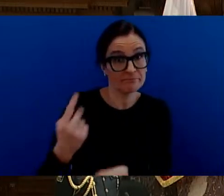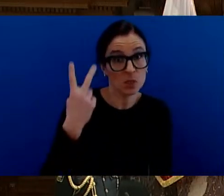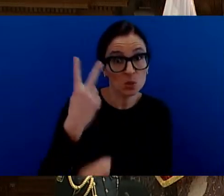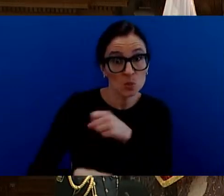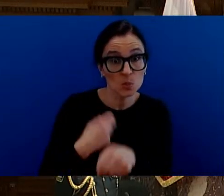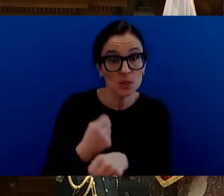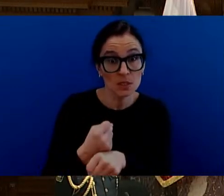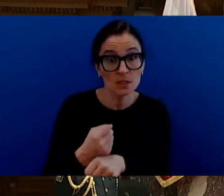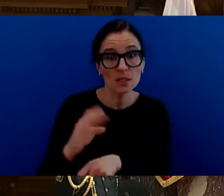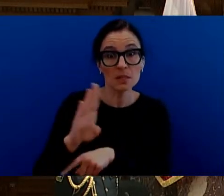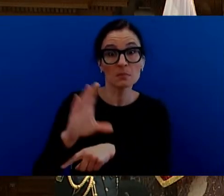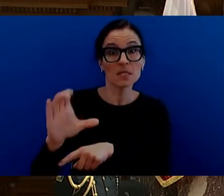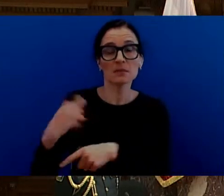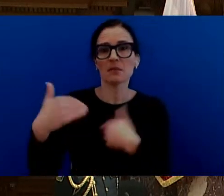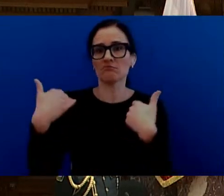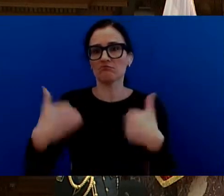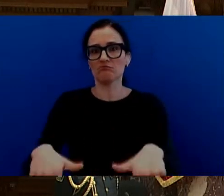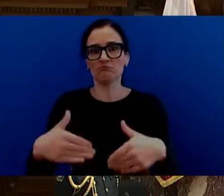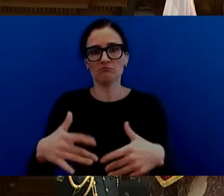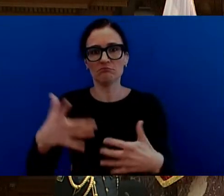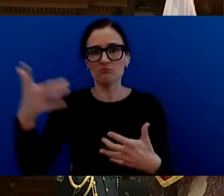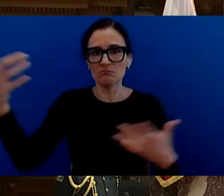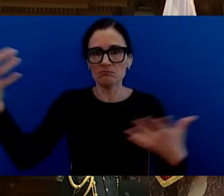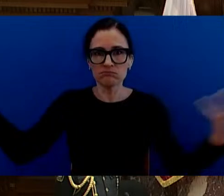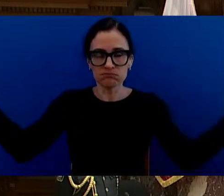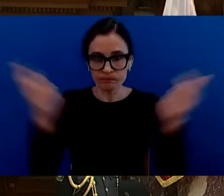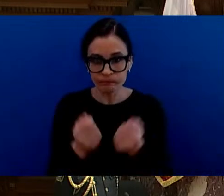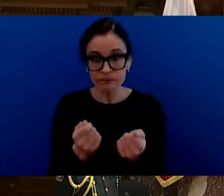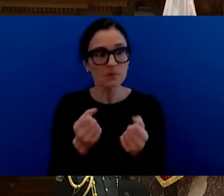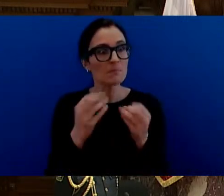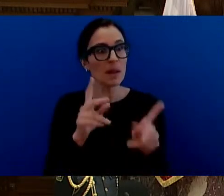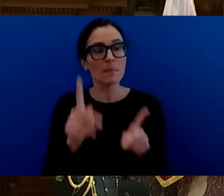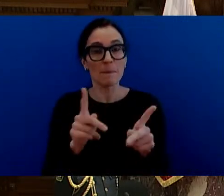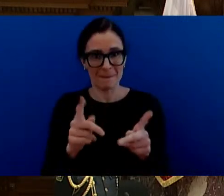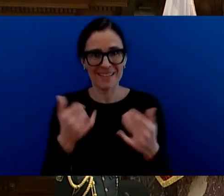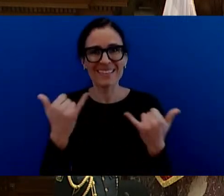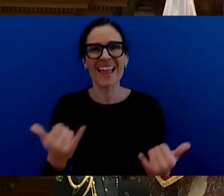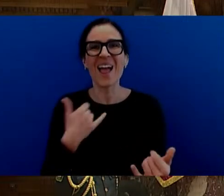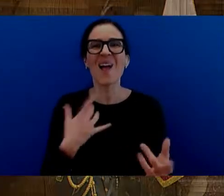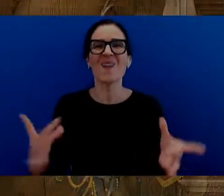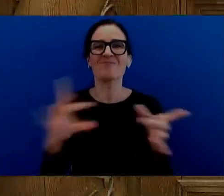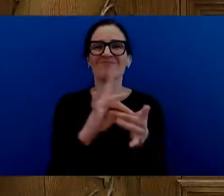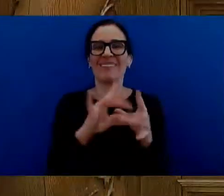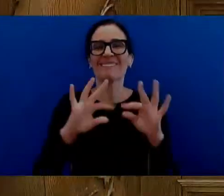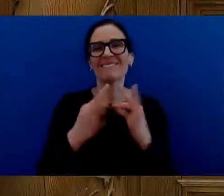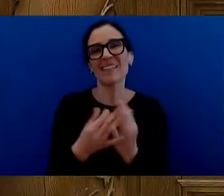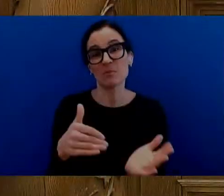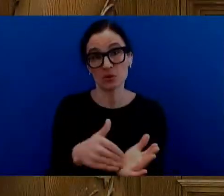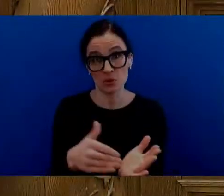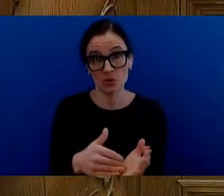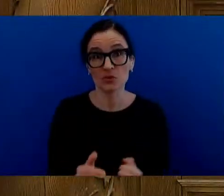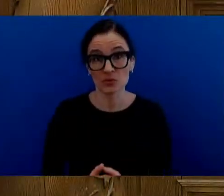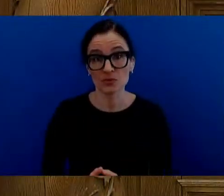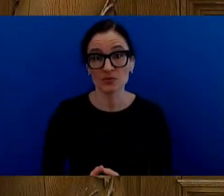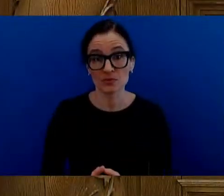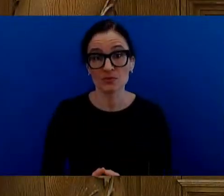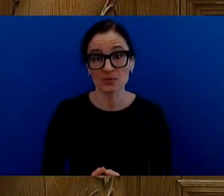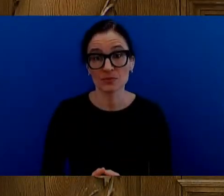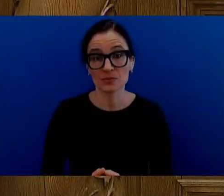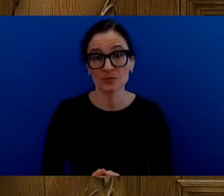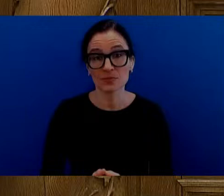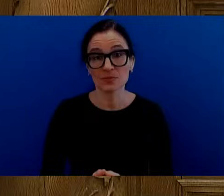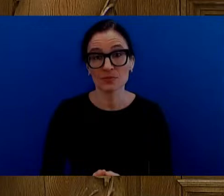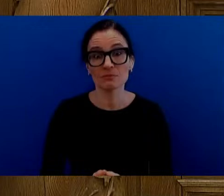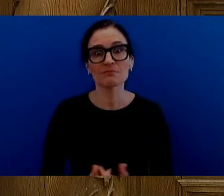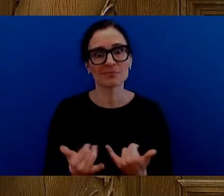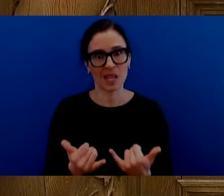to a primary caregiver, to a primary care provider. More are being connected every day, and